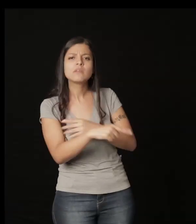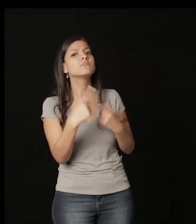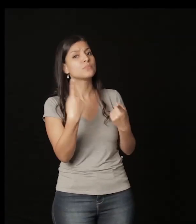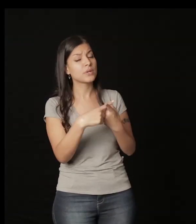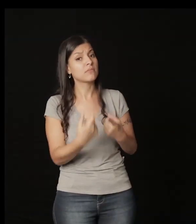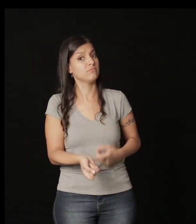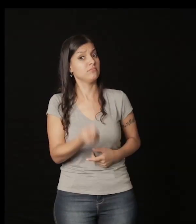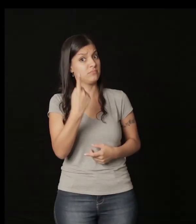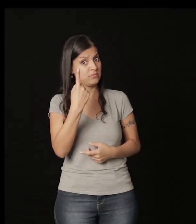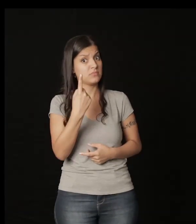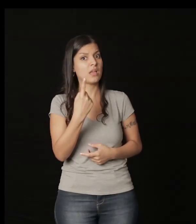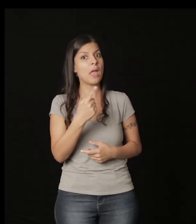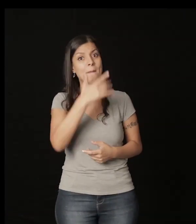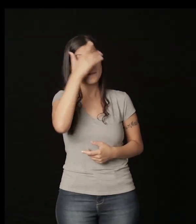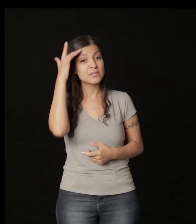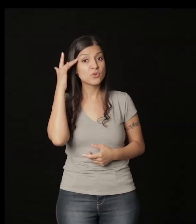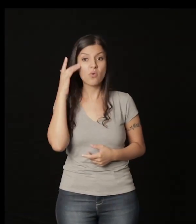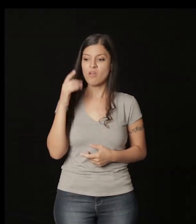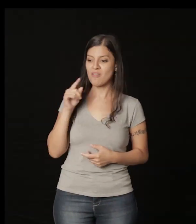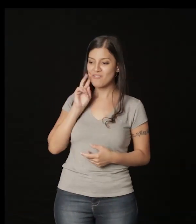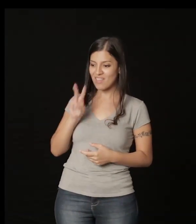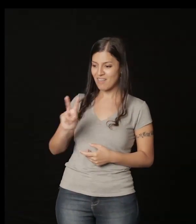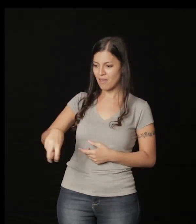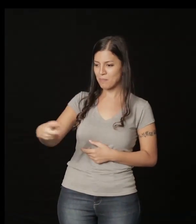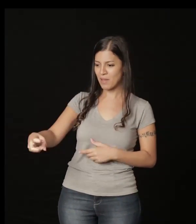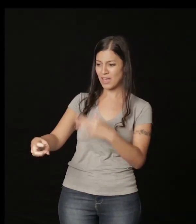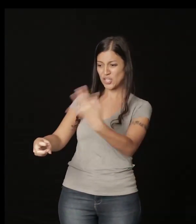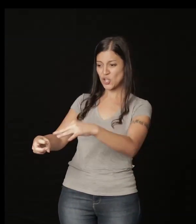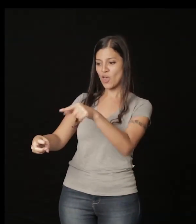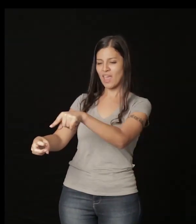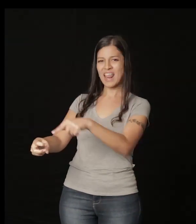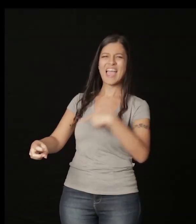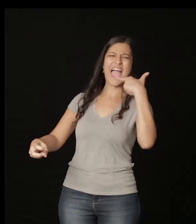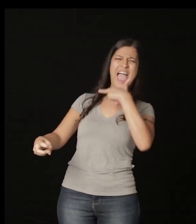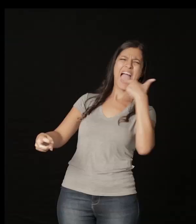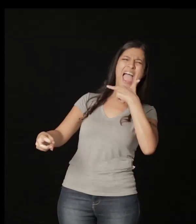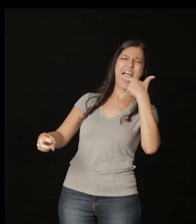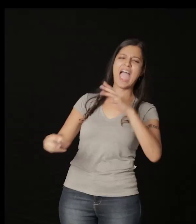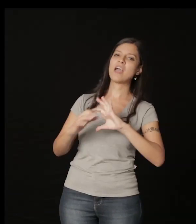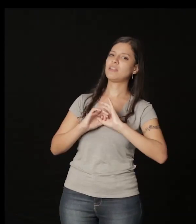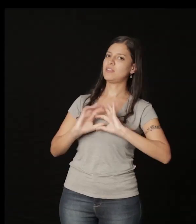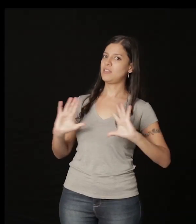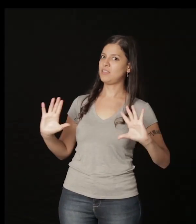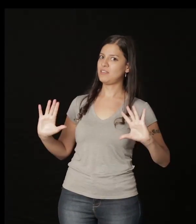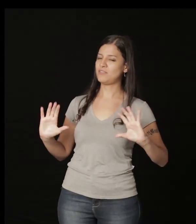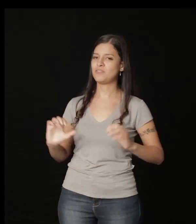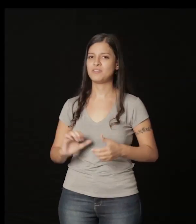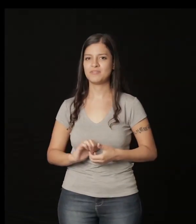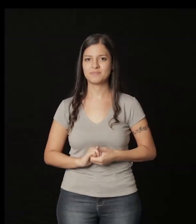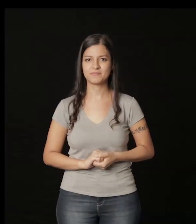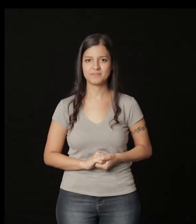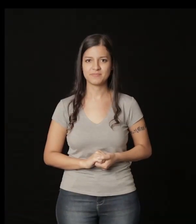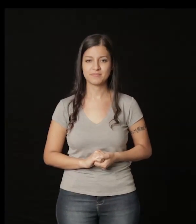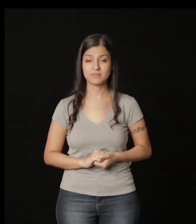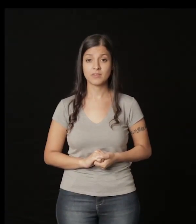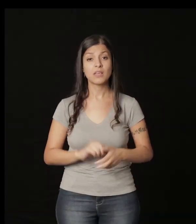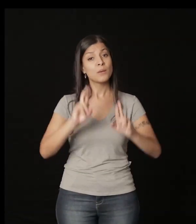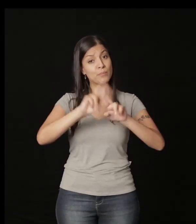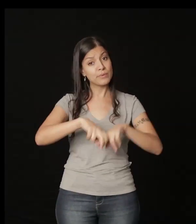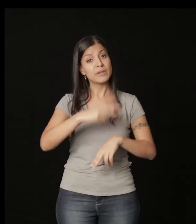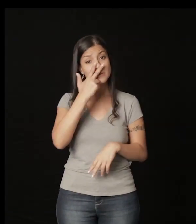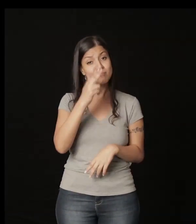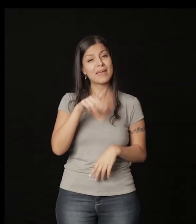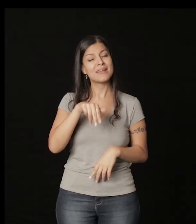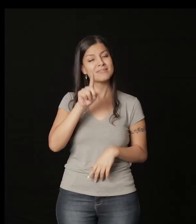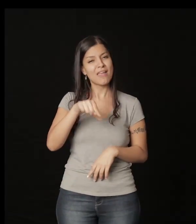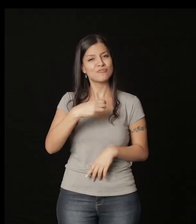rare example where you're allowed to laugh at somebody else's pain. So much so that it feels it's